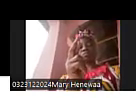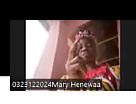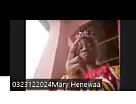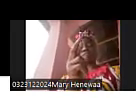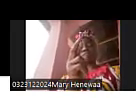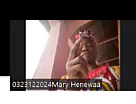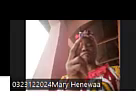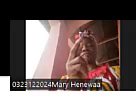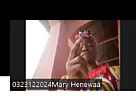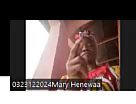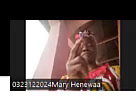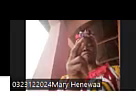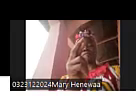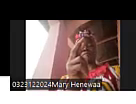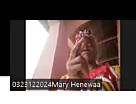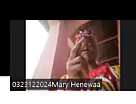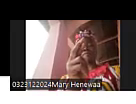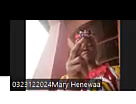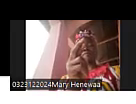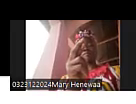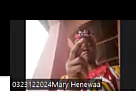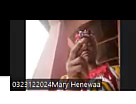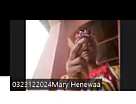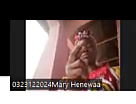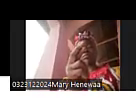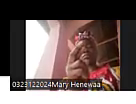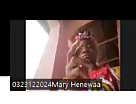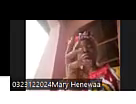So Sir, this please, the N again. S. Is my R correct?